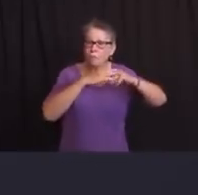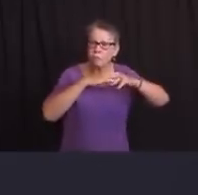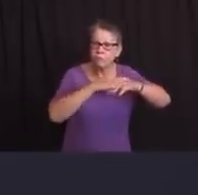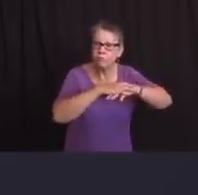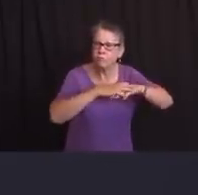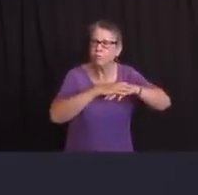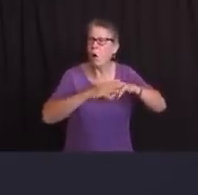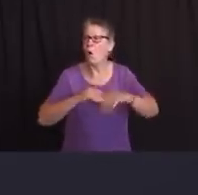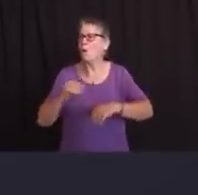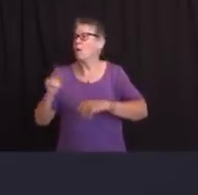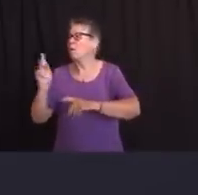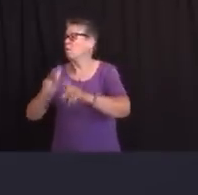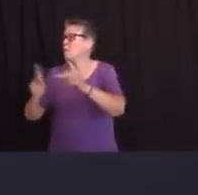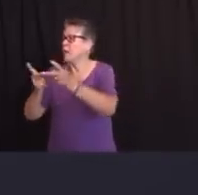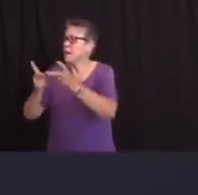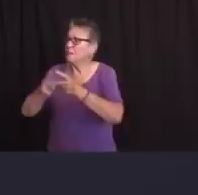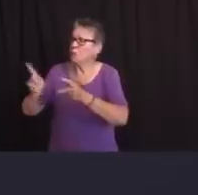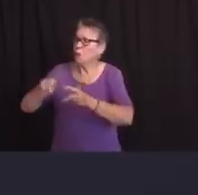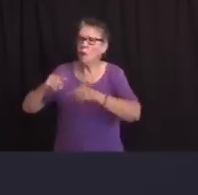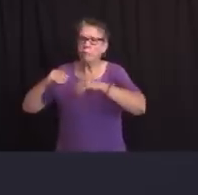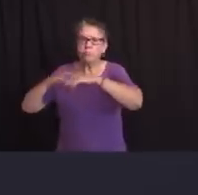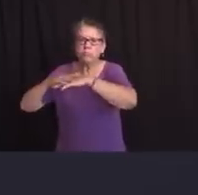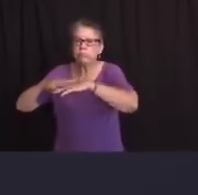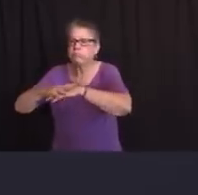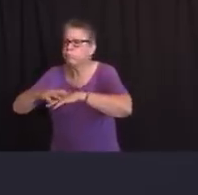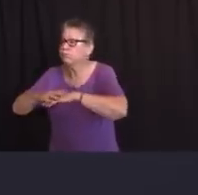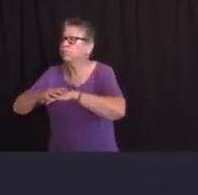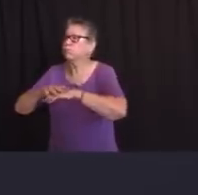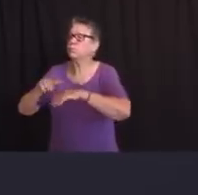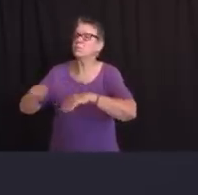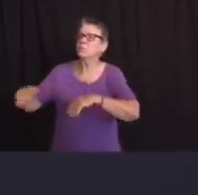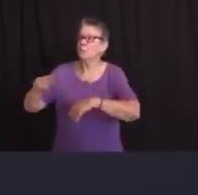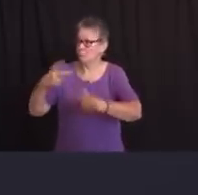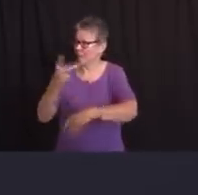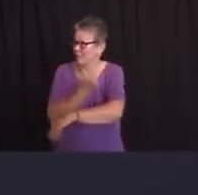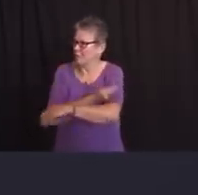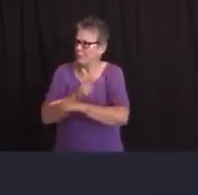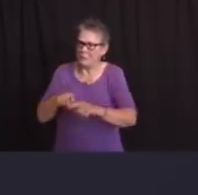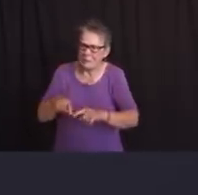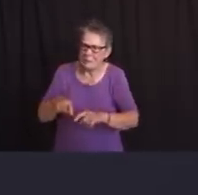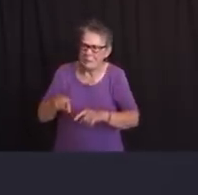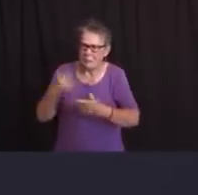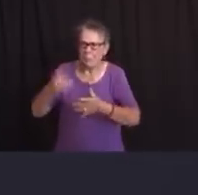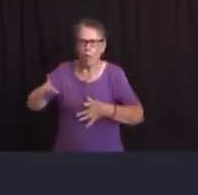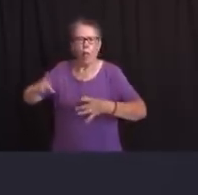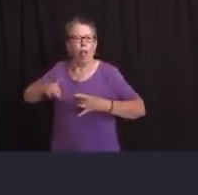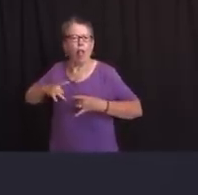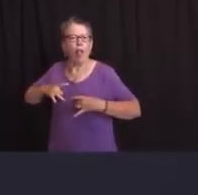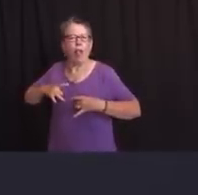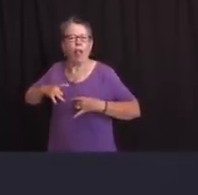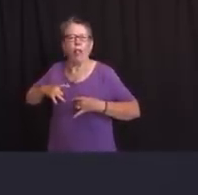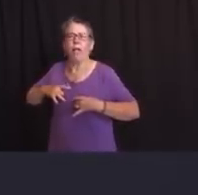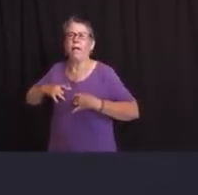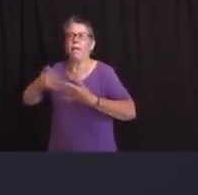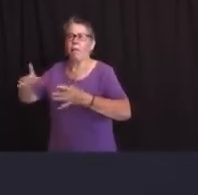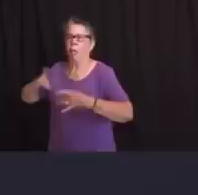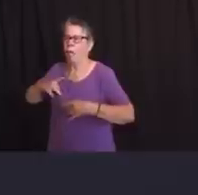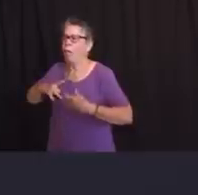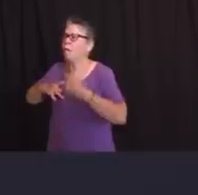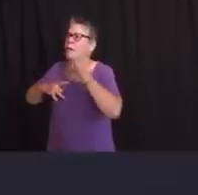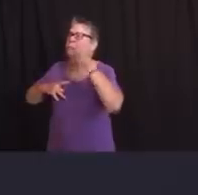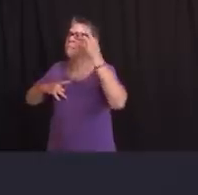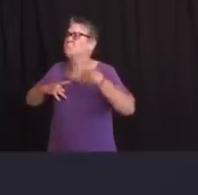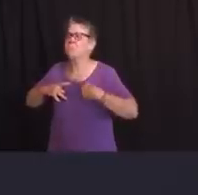findings are somewhat concerning, as are the trends of the metrics here in our state. We need to remain vigilant. I